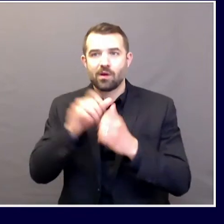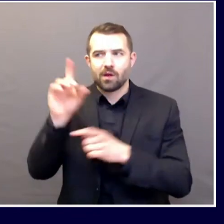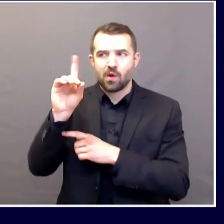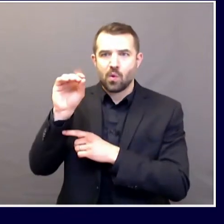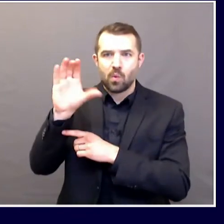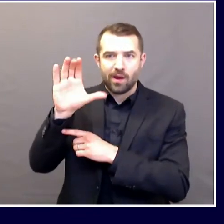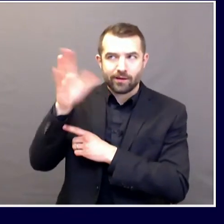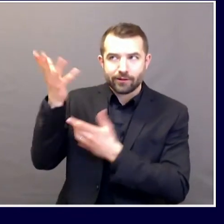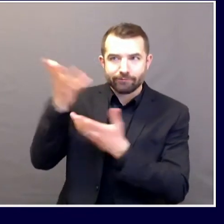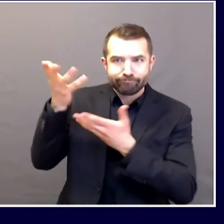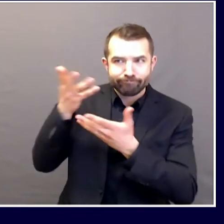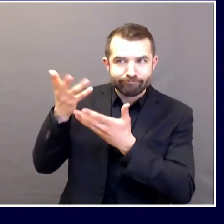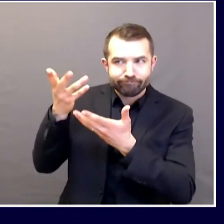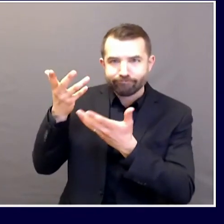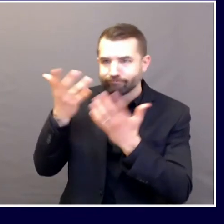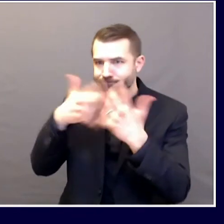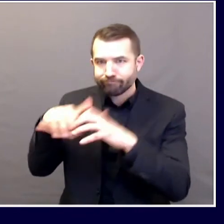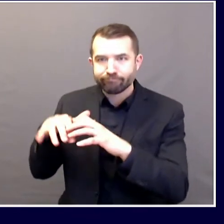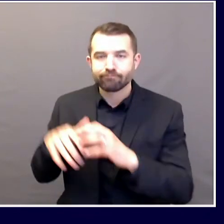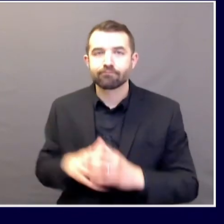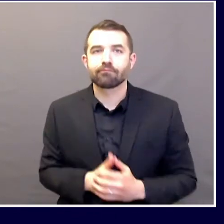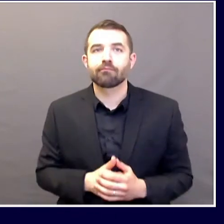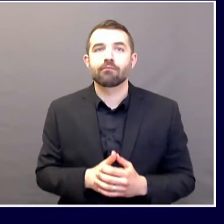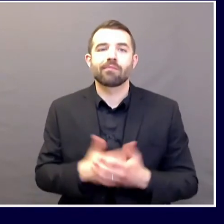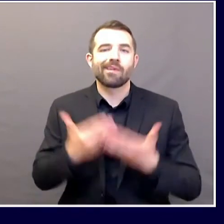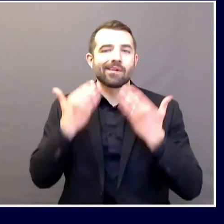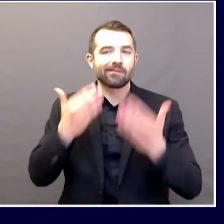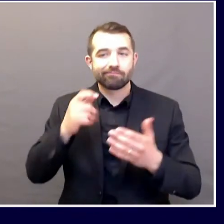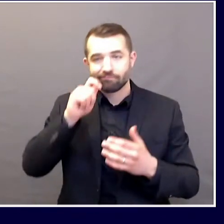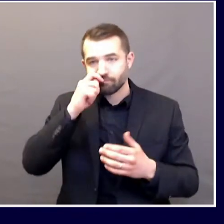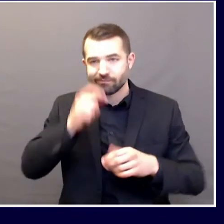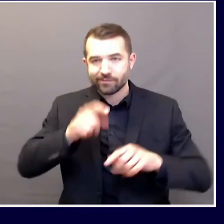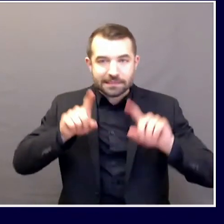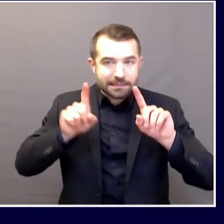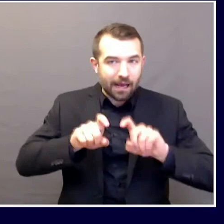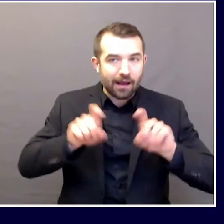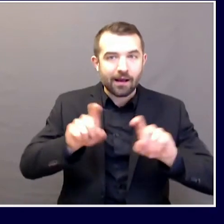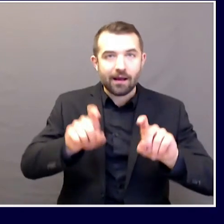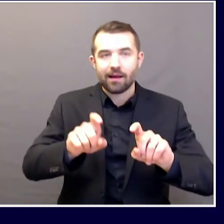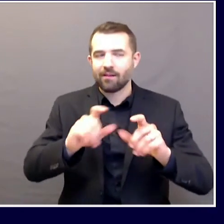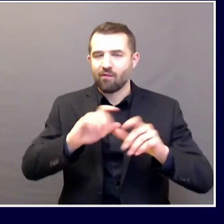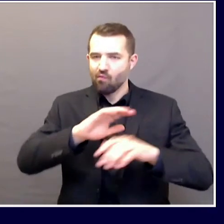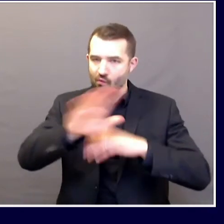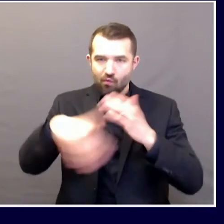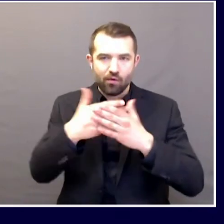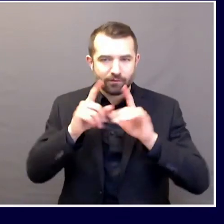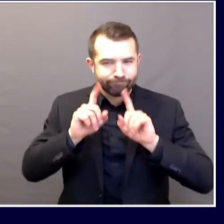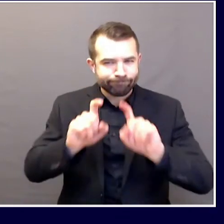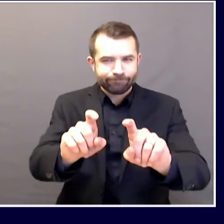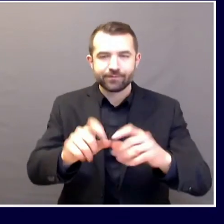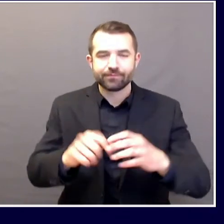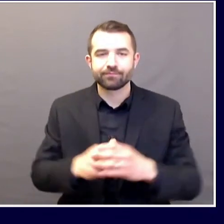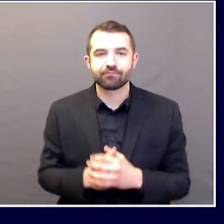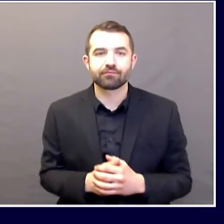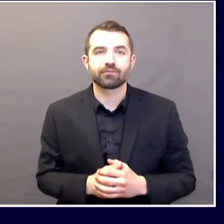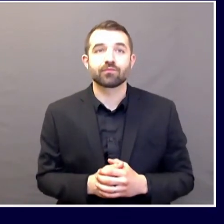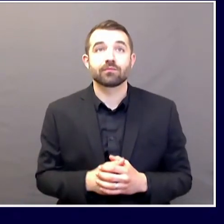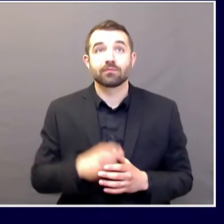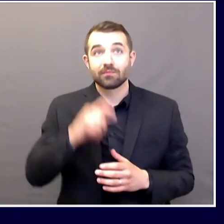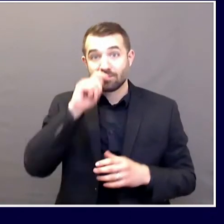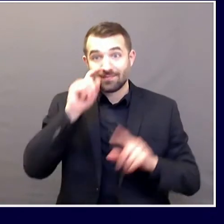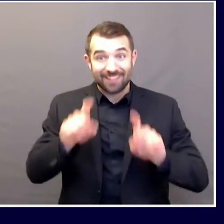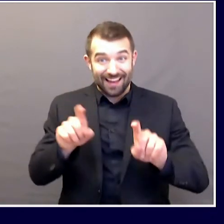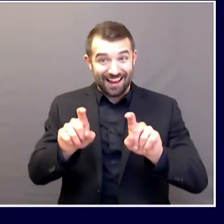effort to conduct testing widespread across the facility. Indeed, as a result of that testing, we detected 3